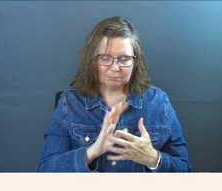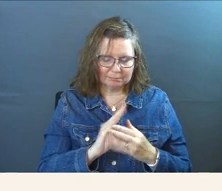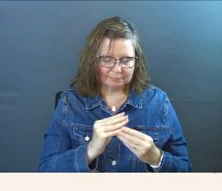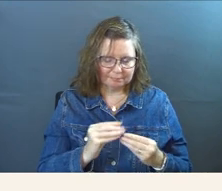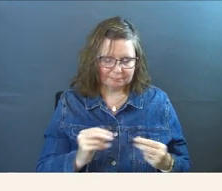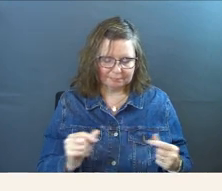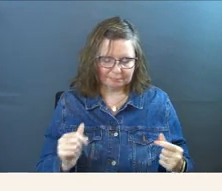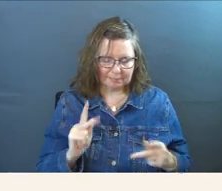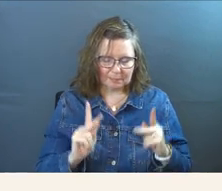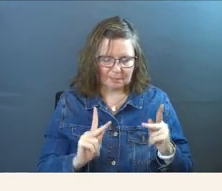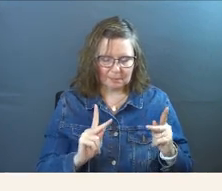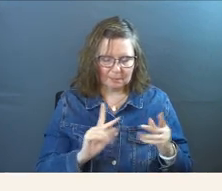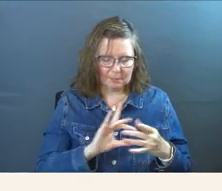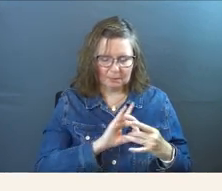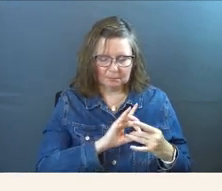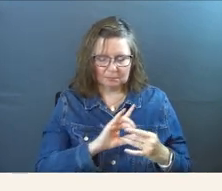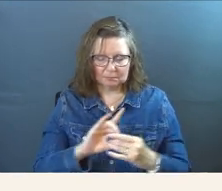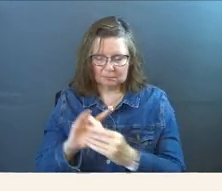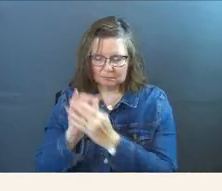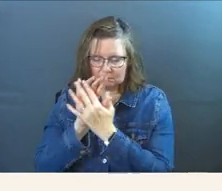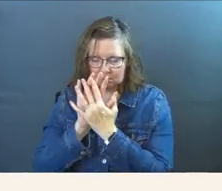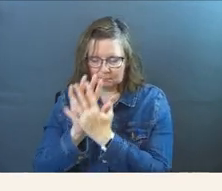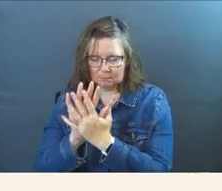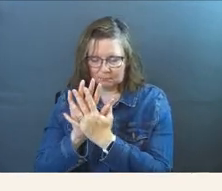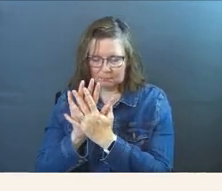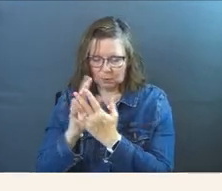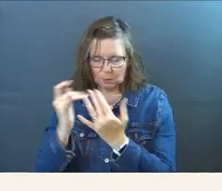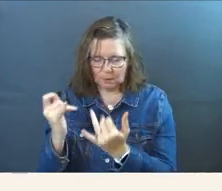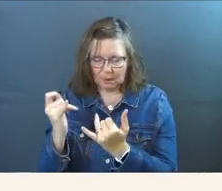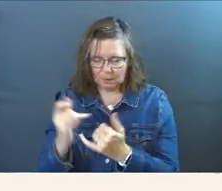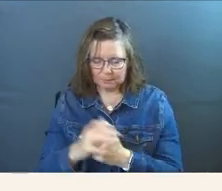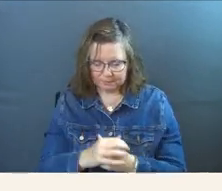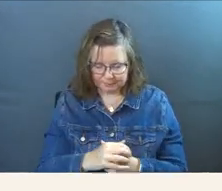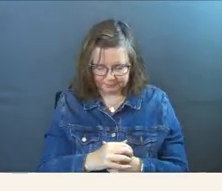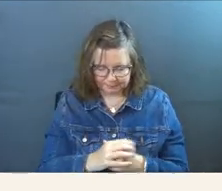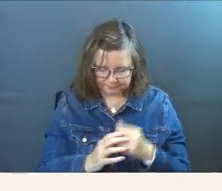and that people would, they'd start connecting with you, Father, right now.